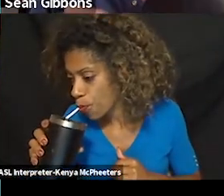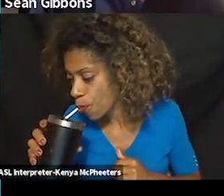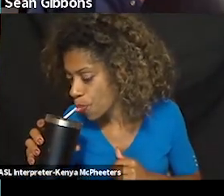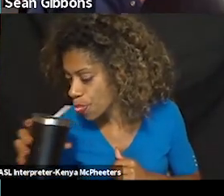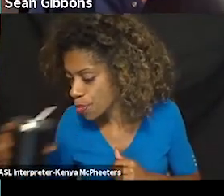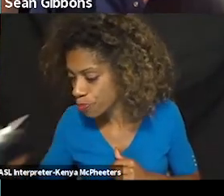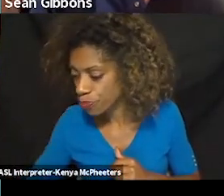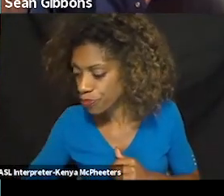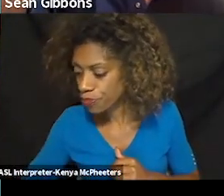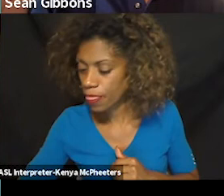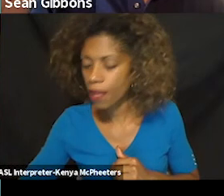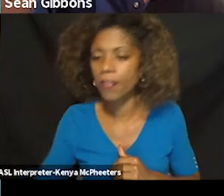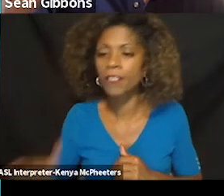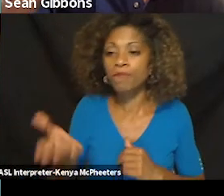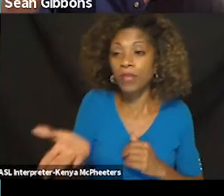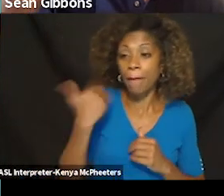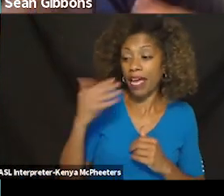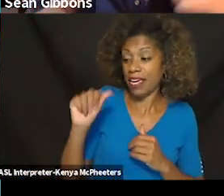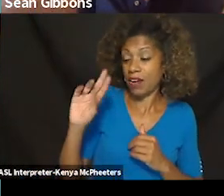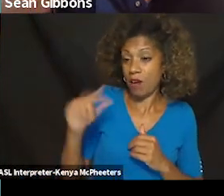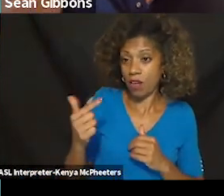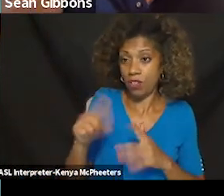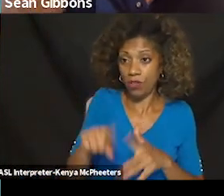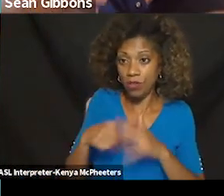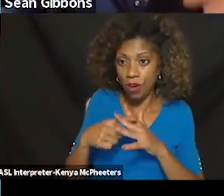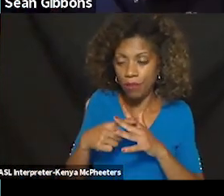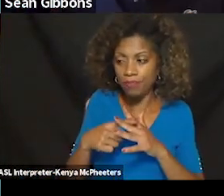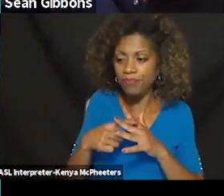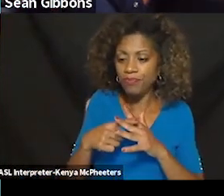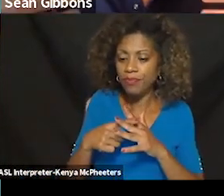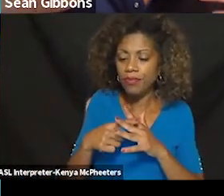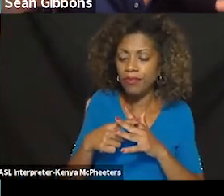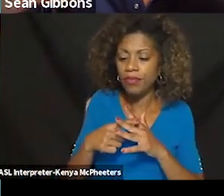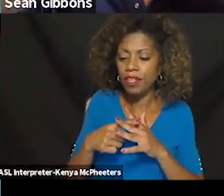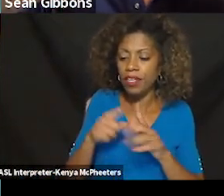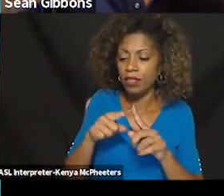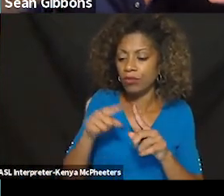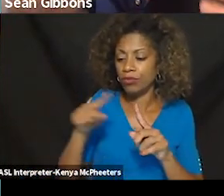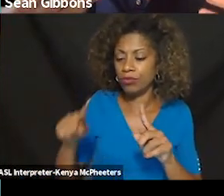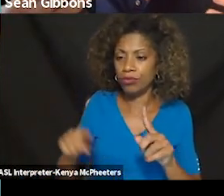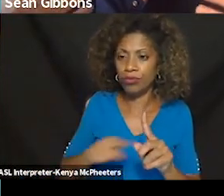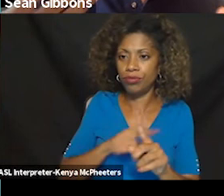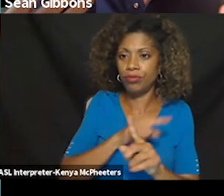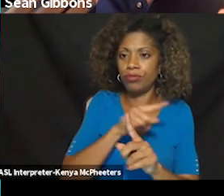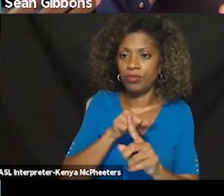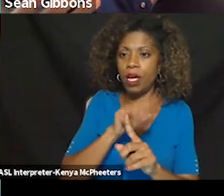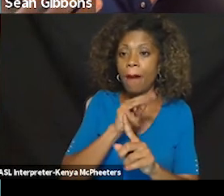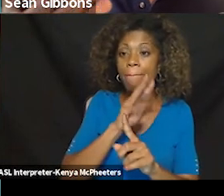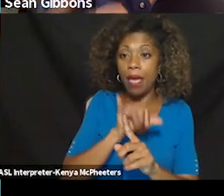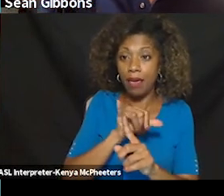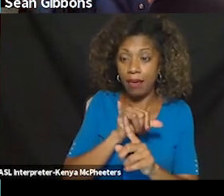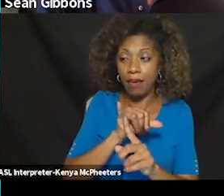and let's say maybe the last time you guys were out in the field in May? What shifted or what started to bubble up that was just surprised you or confounded